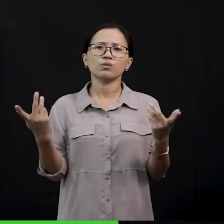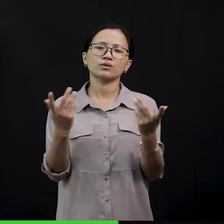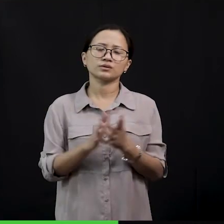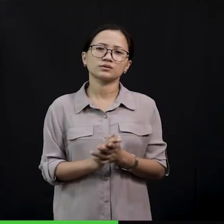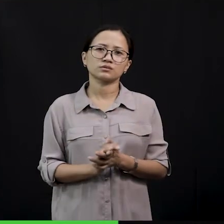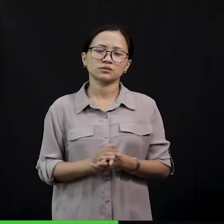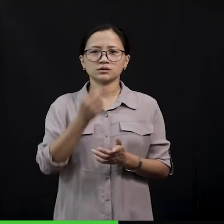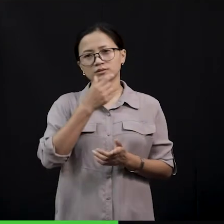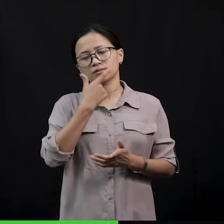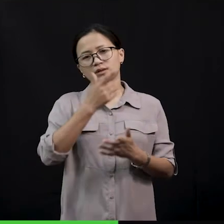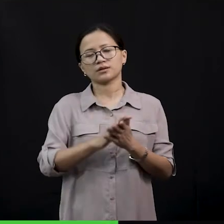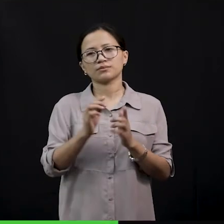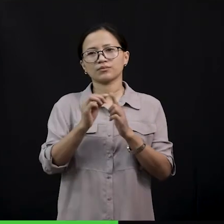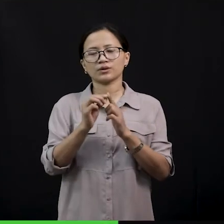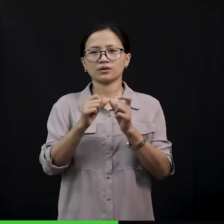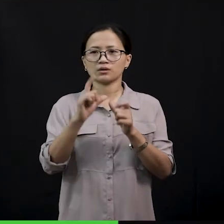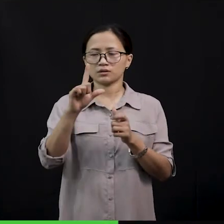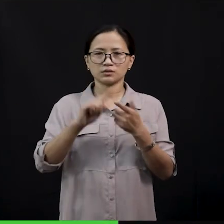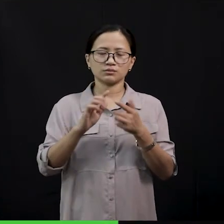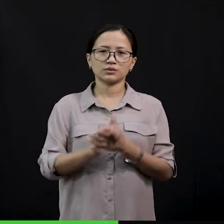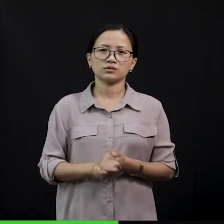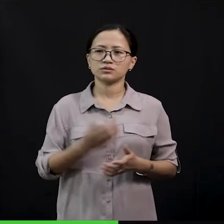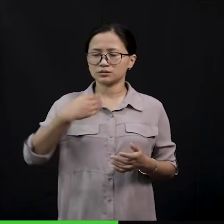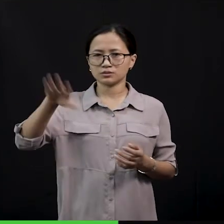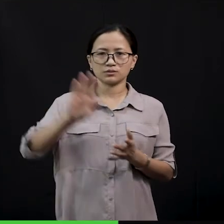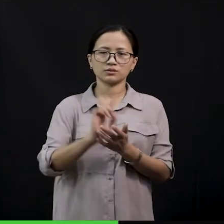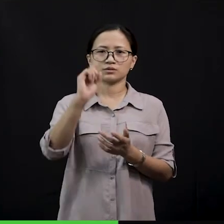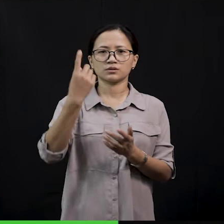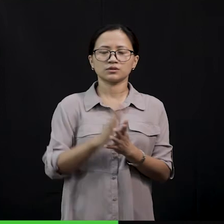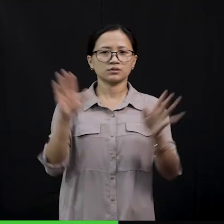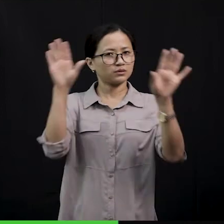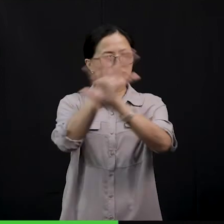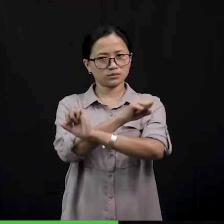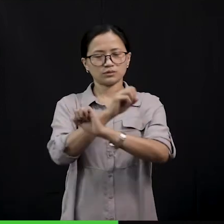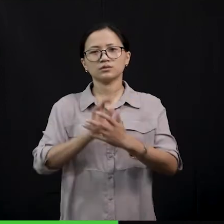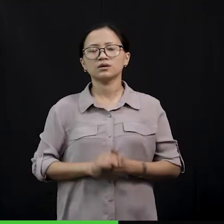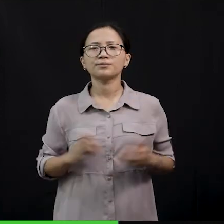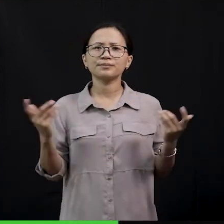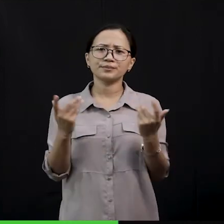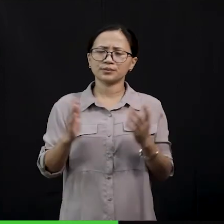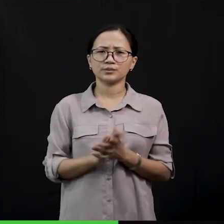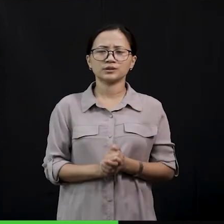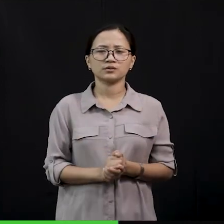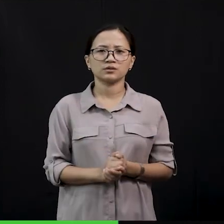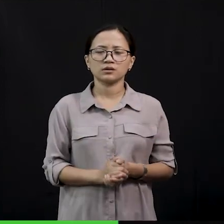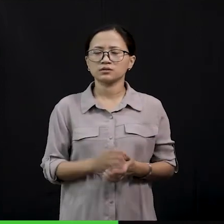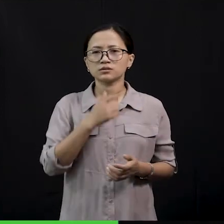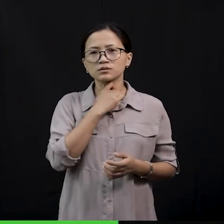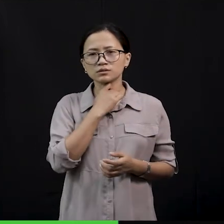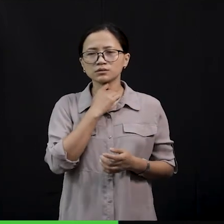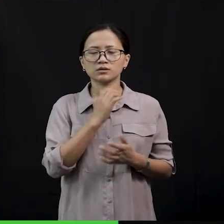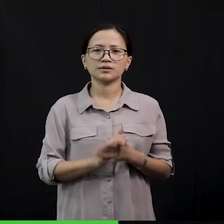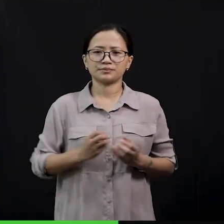smile paled and melted into tears, and she went back alone into the dark. But what happened is that even that